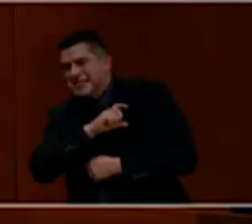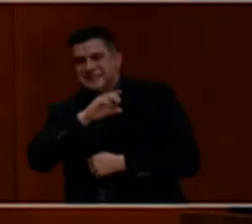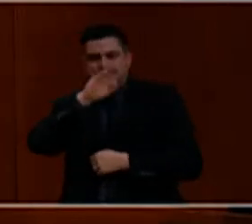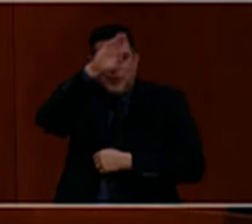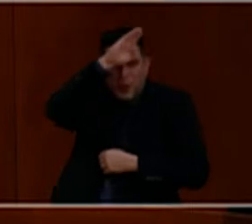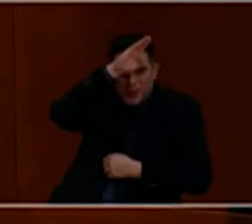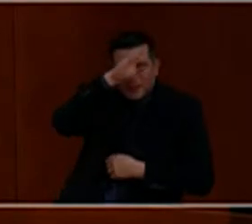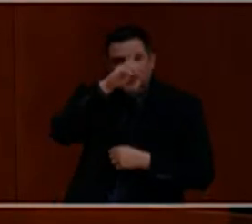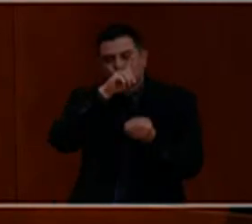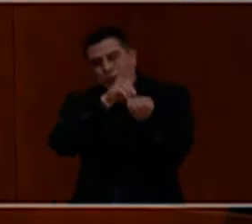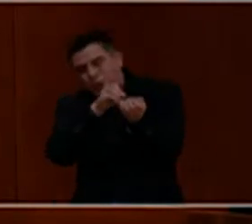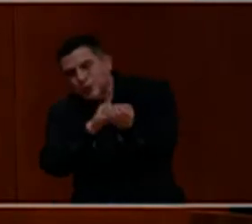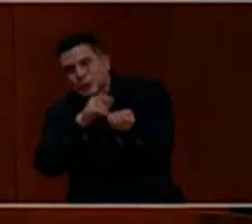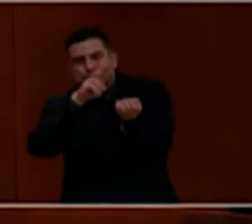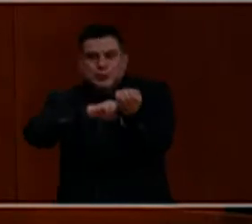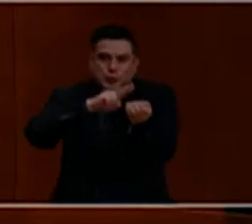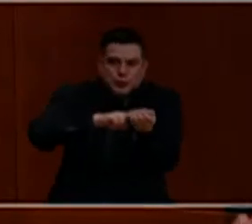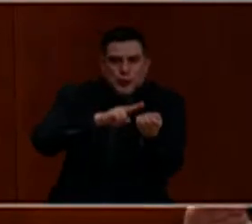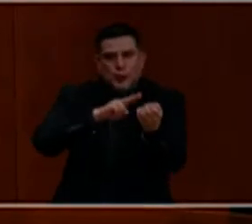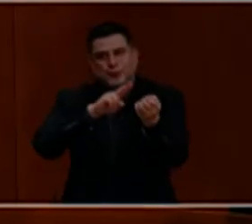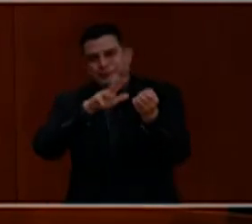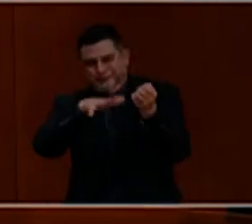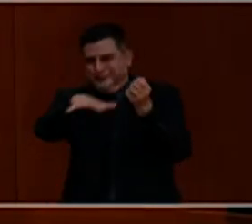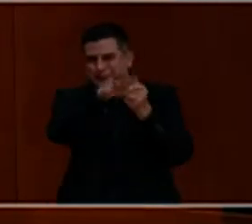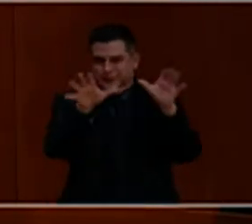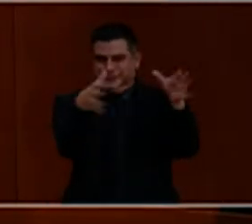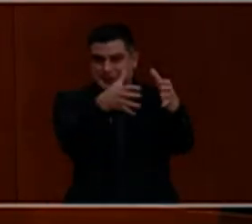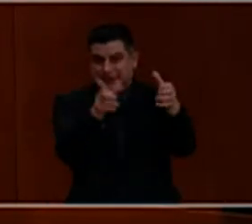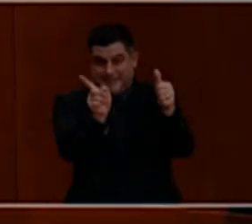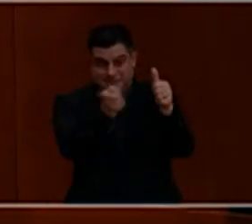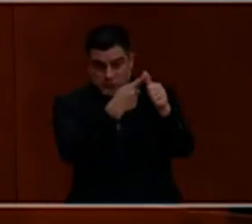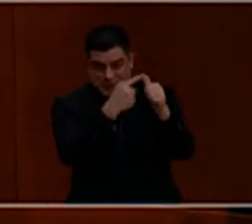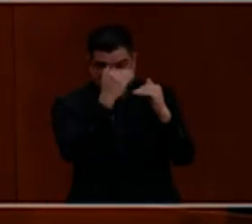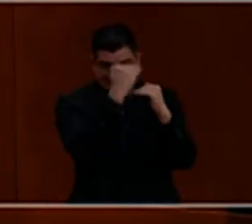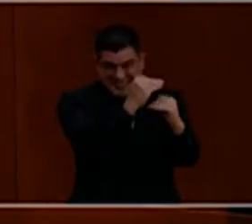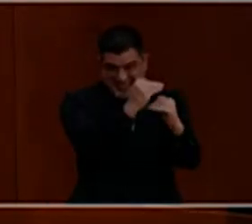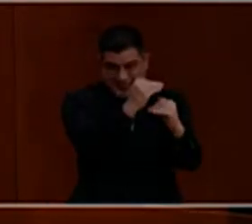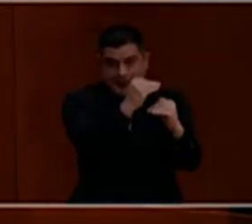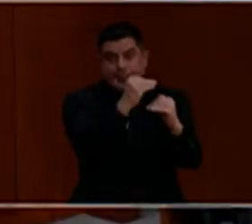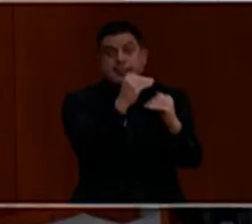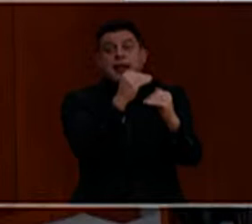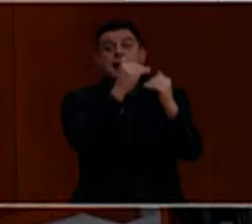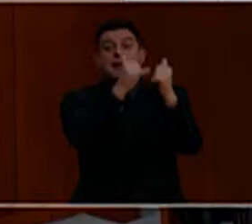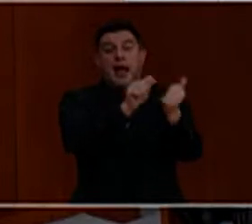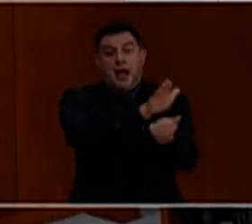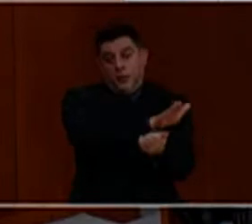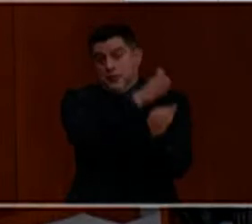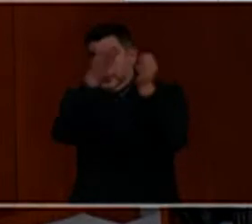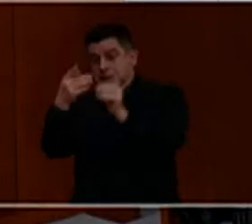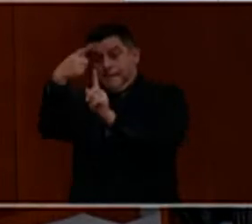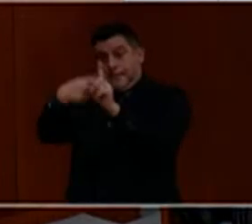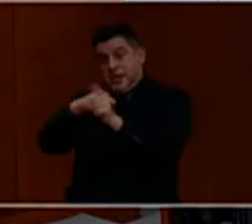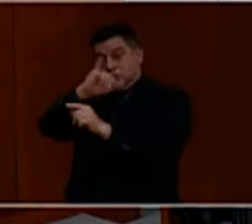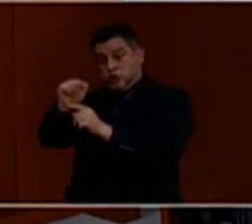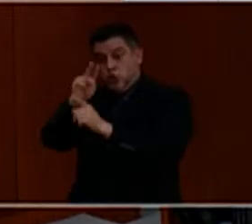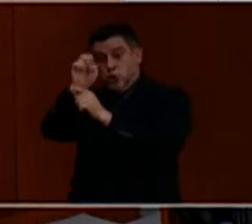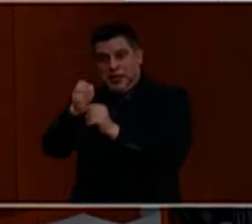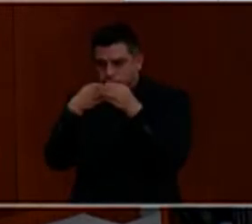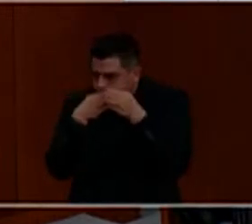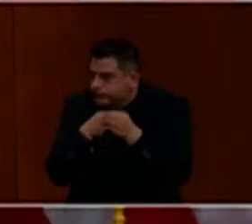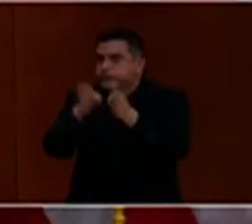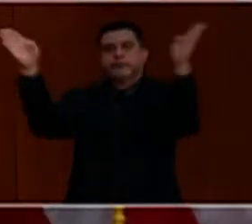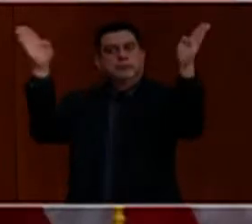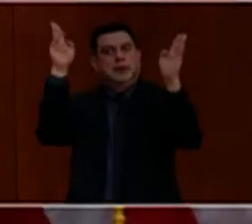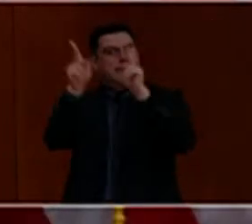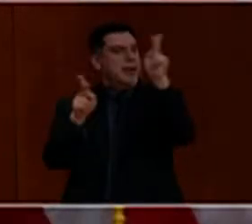sometime in July. And, you know, basically we've seen a consistent increase in positives for antibodies. So there's a lot of folks out